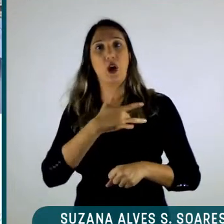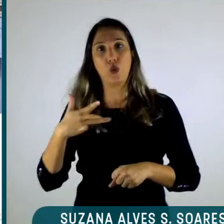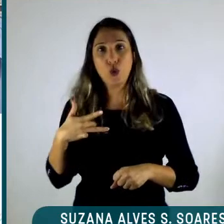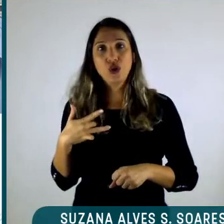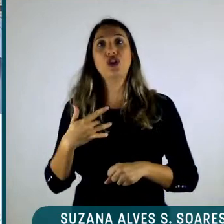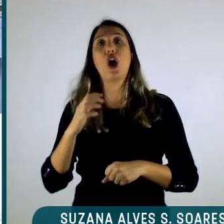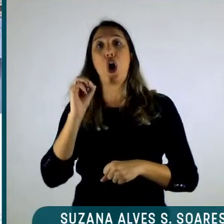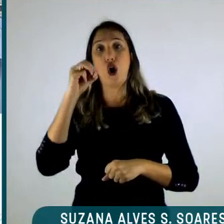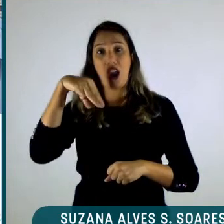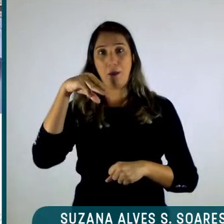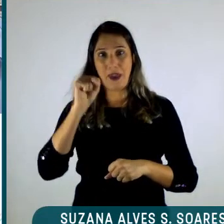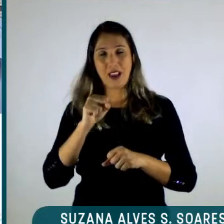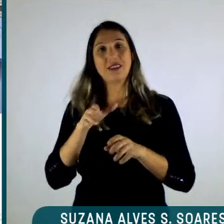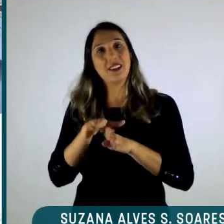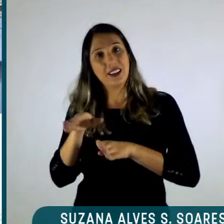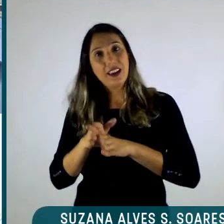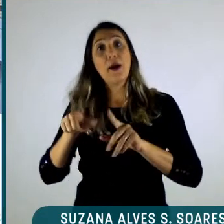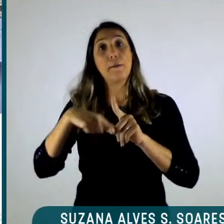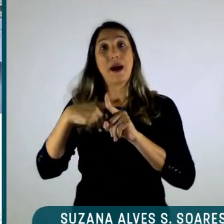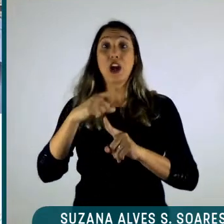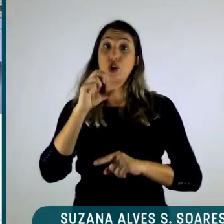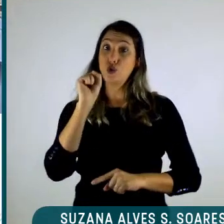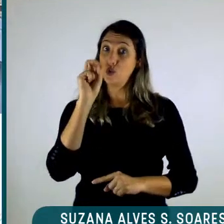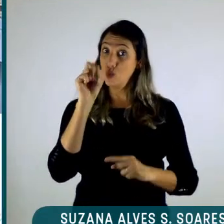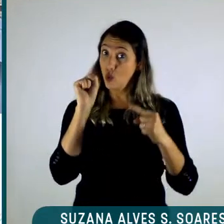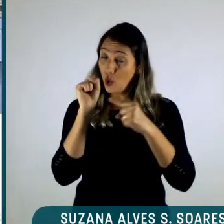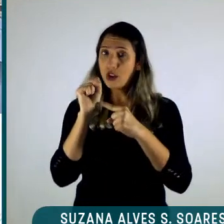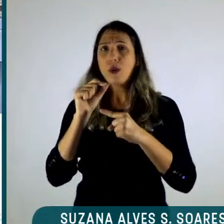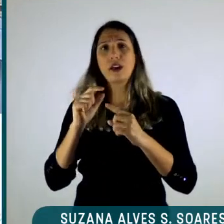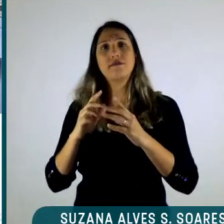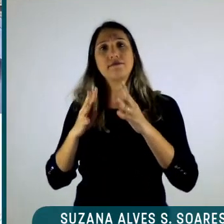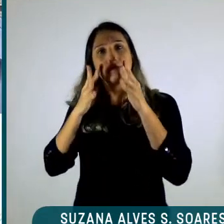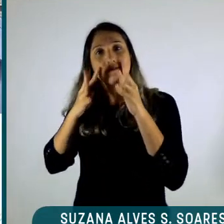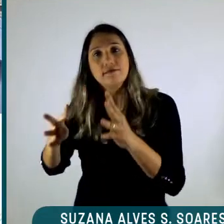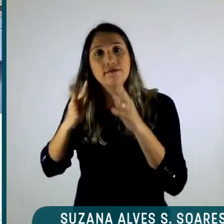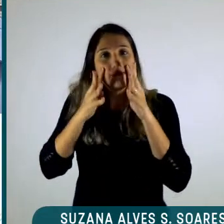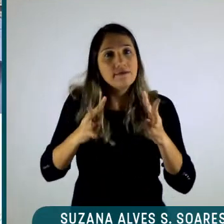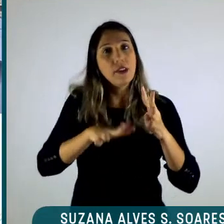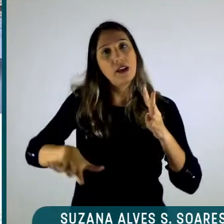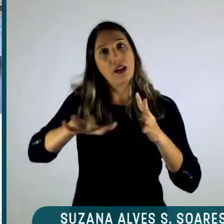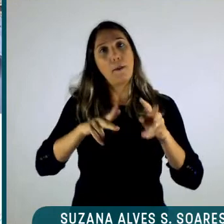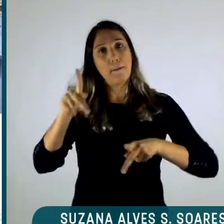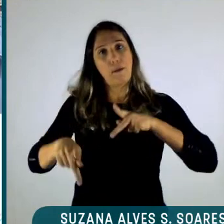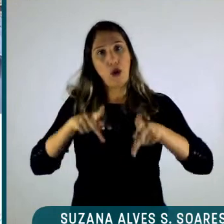access to the prevention and treatment that